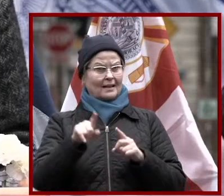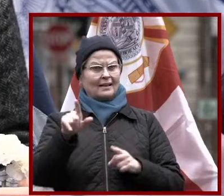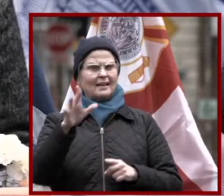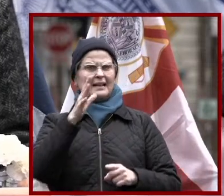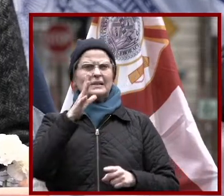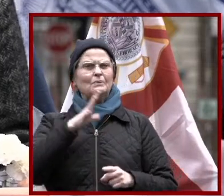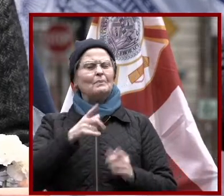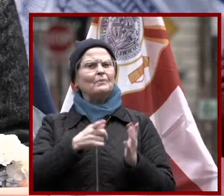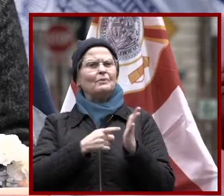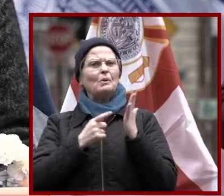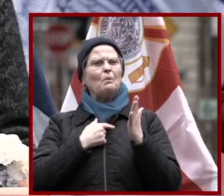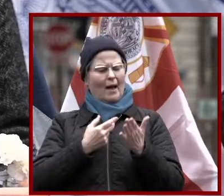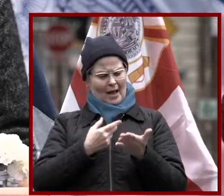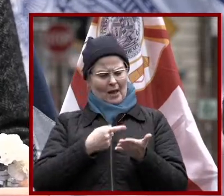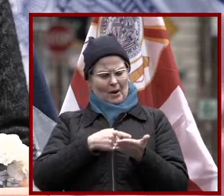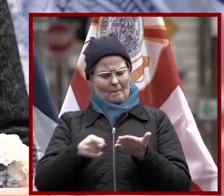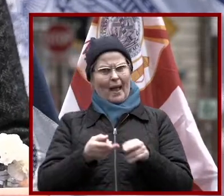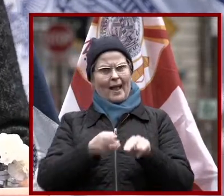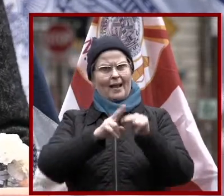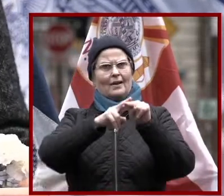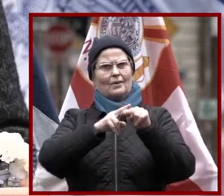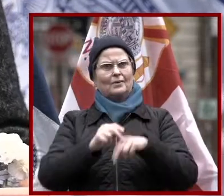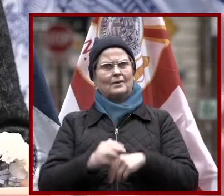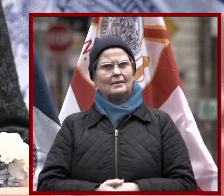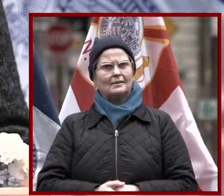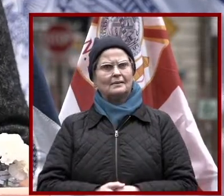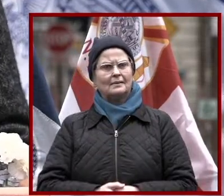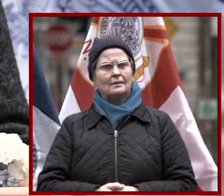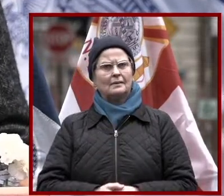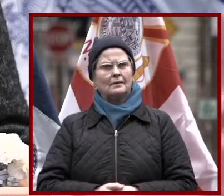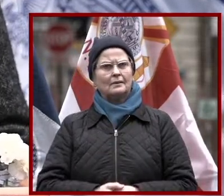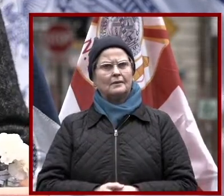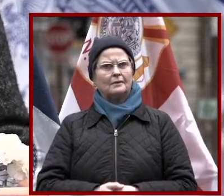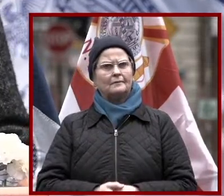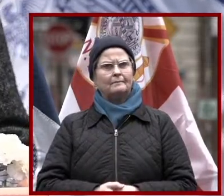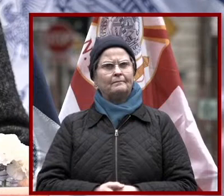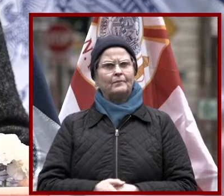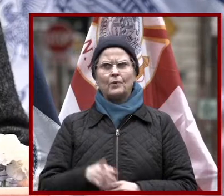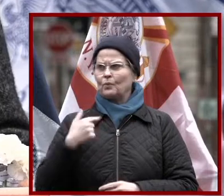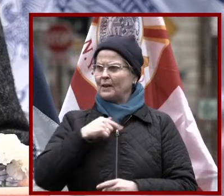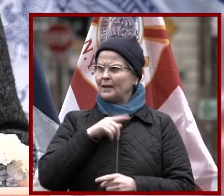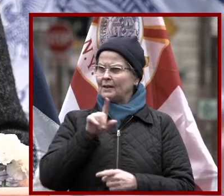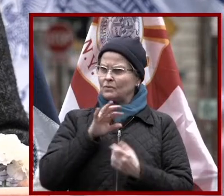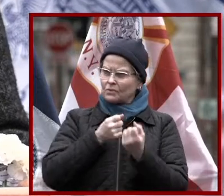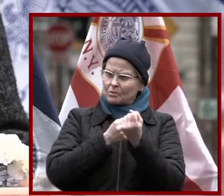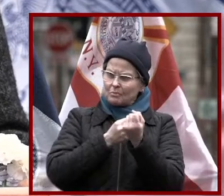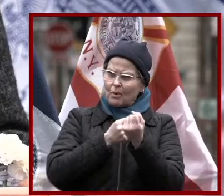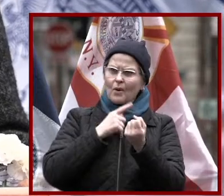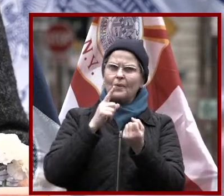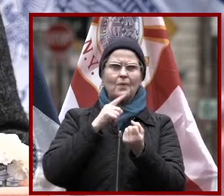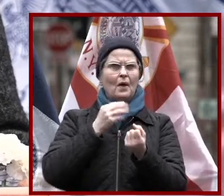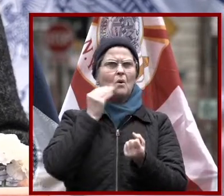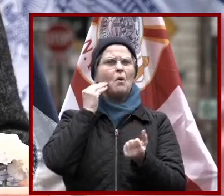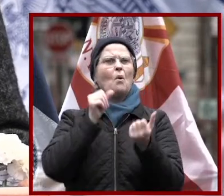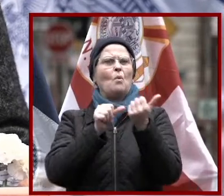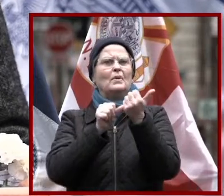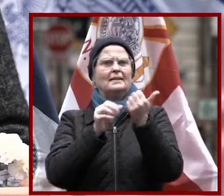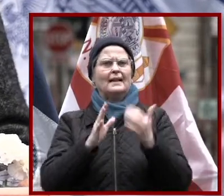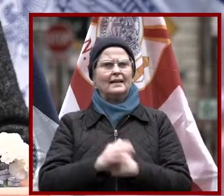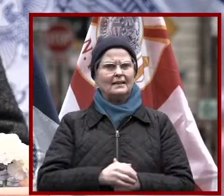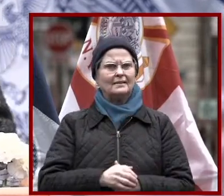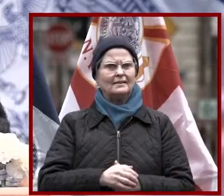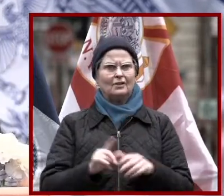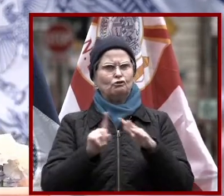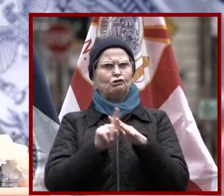raise, and not only do we have to support them and come to rallies,